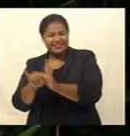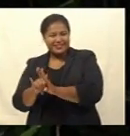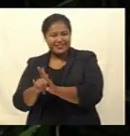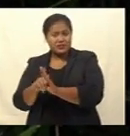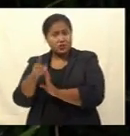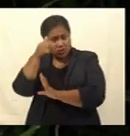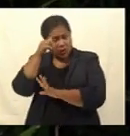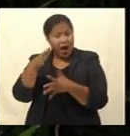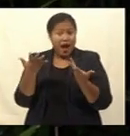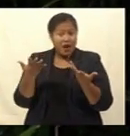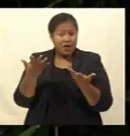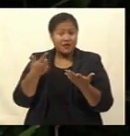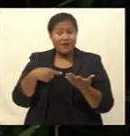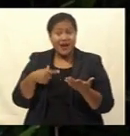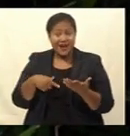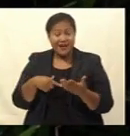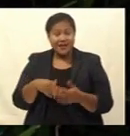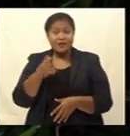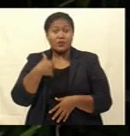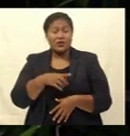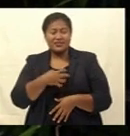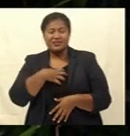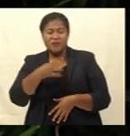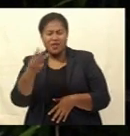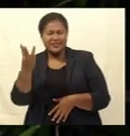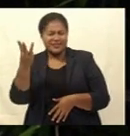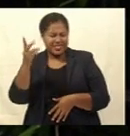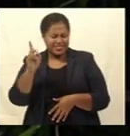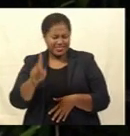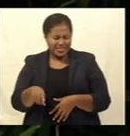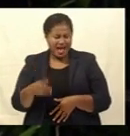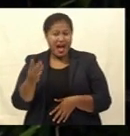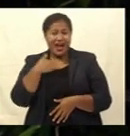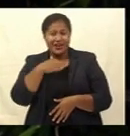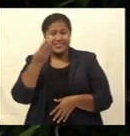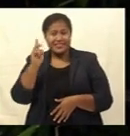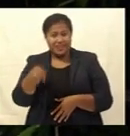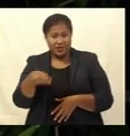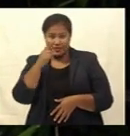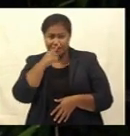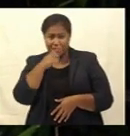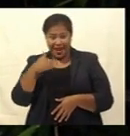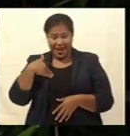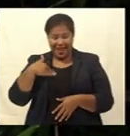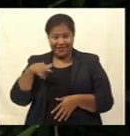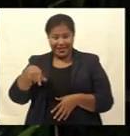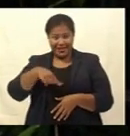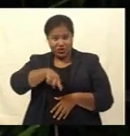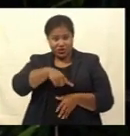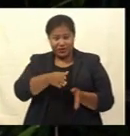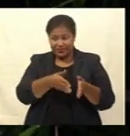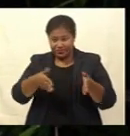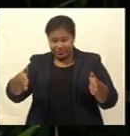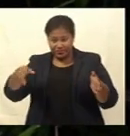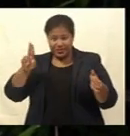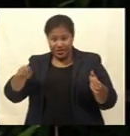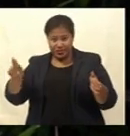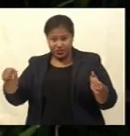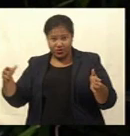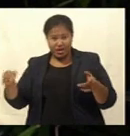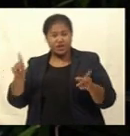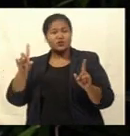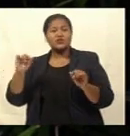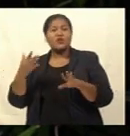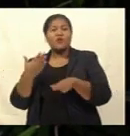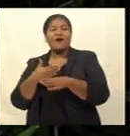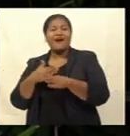you know why? Because the more than 300,000 people living in the Suva-Nosori corridor did their jobs